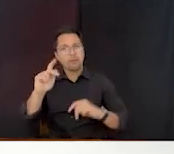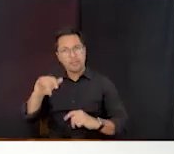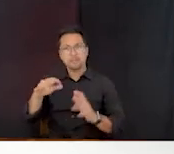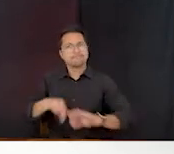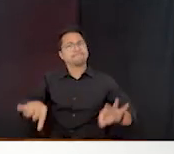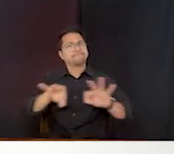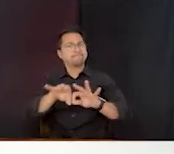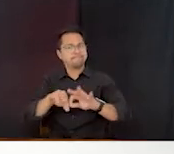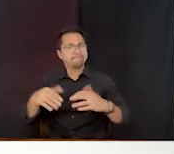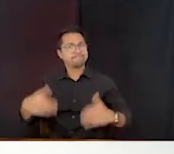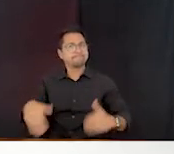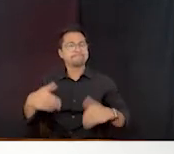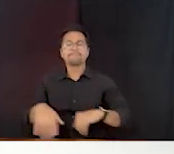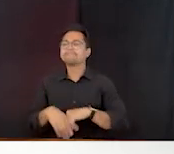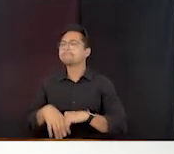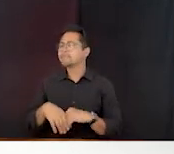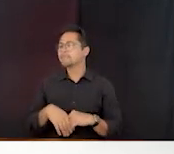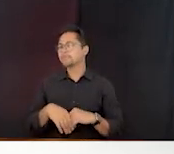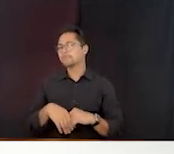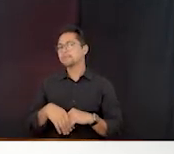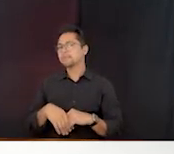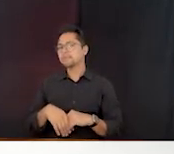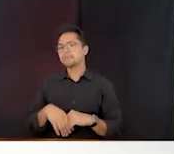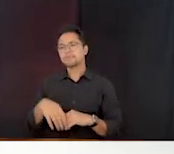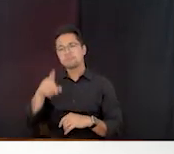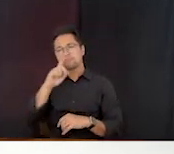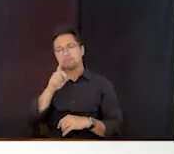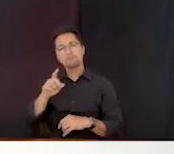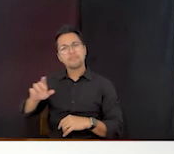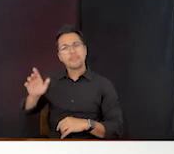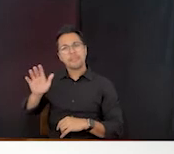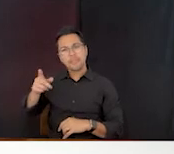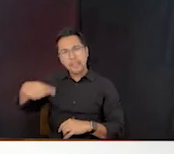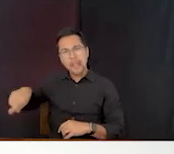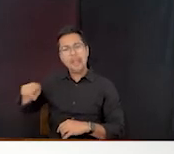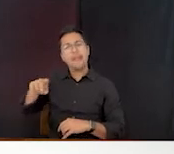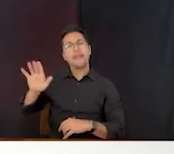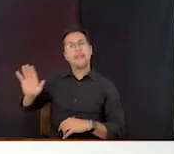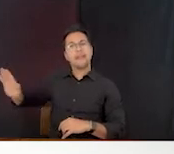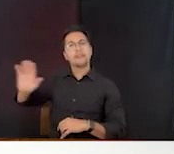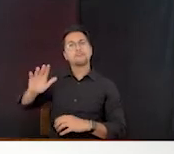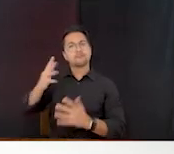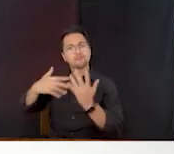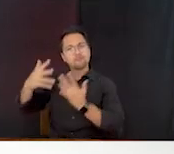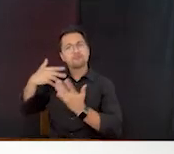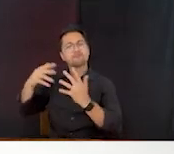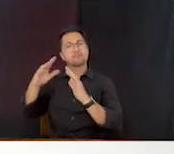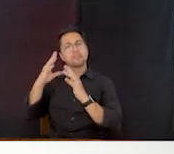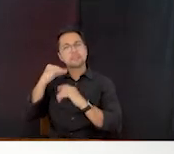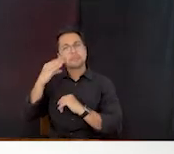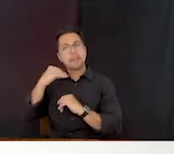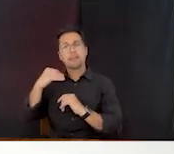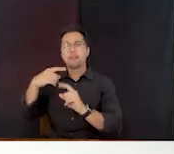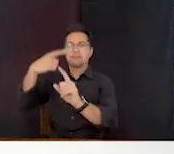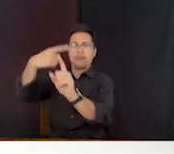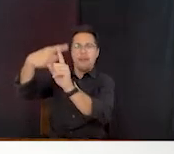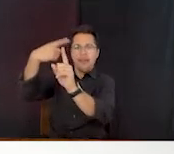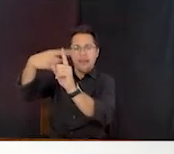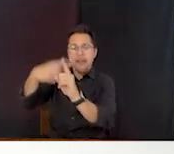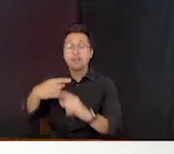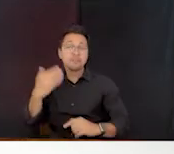here, and making their social experiences what they were during the pandemic. And everybody is